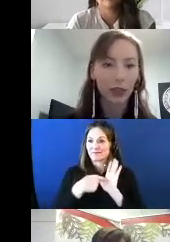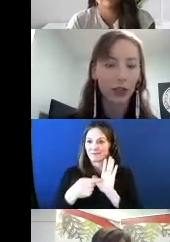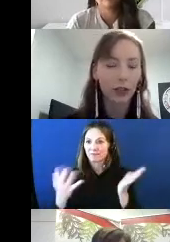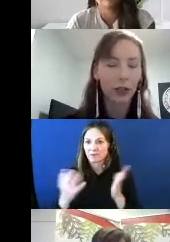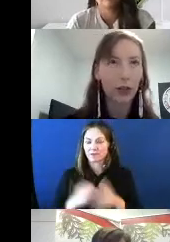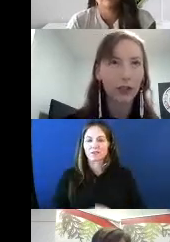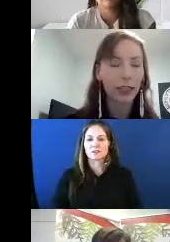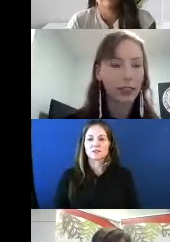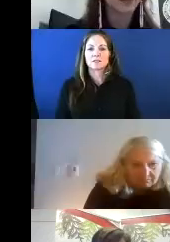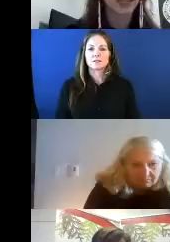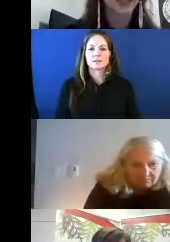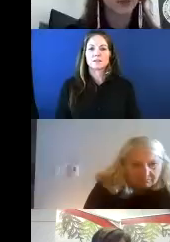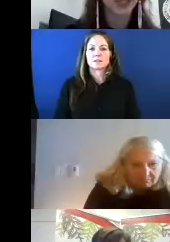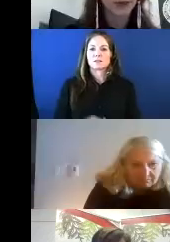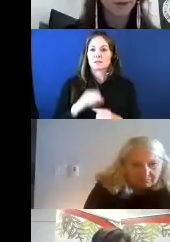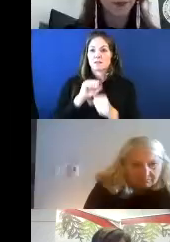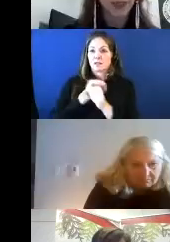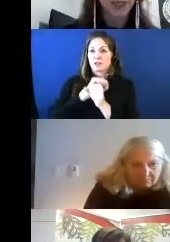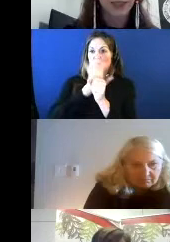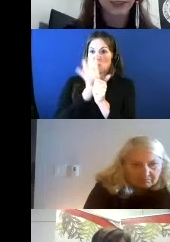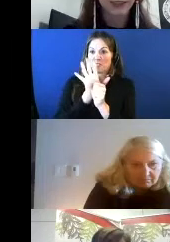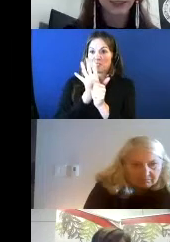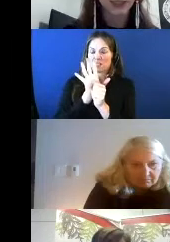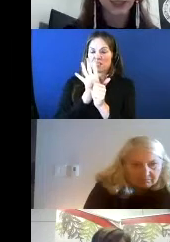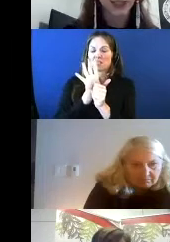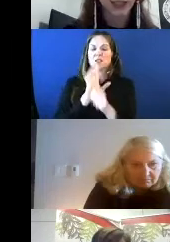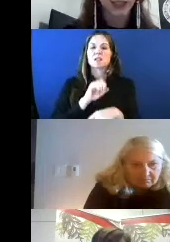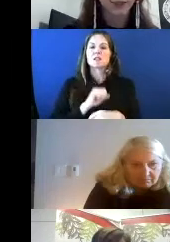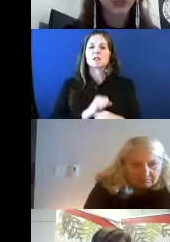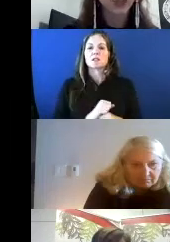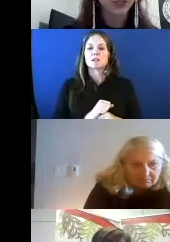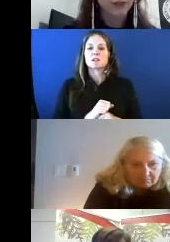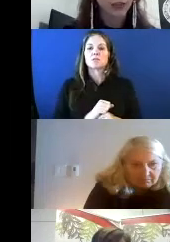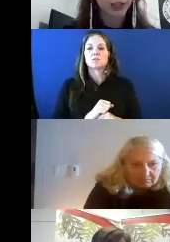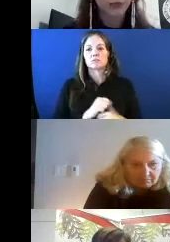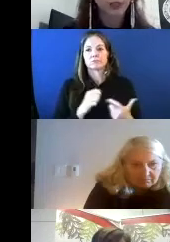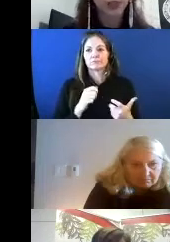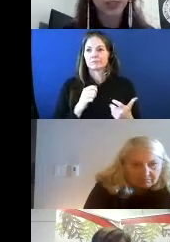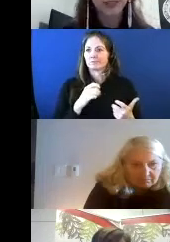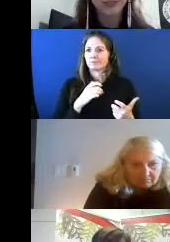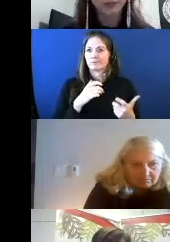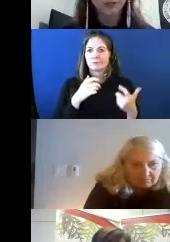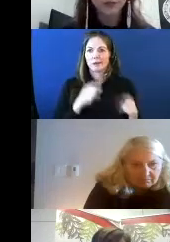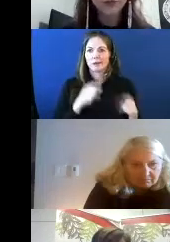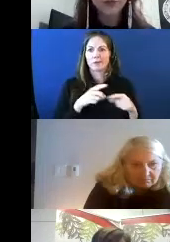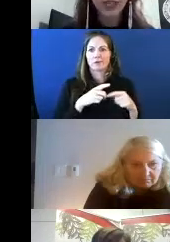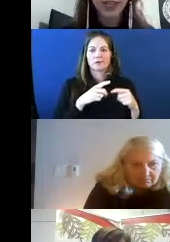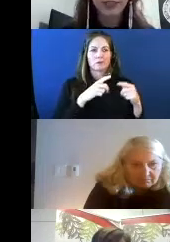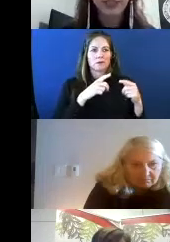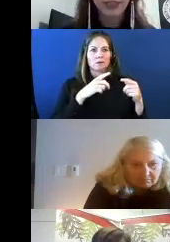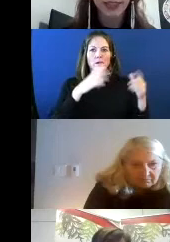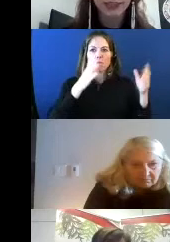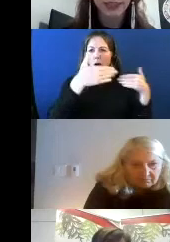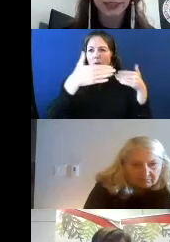the COVID-19 pandemic is, closing off a lot of communities. And